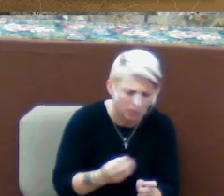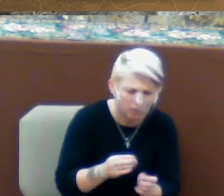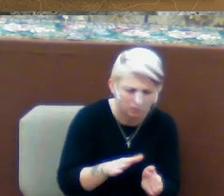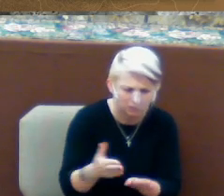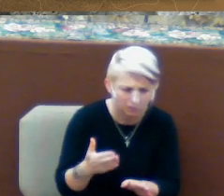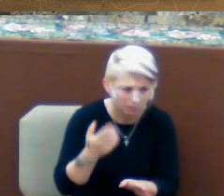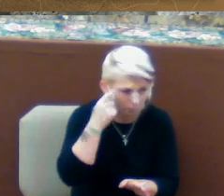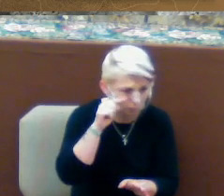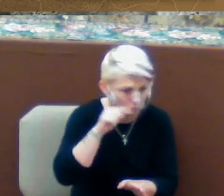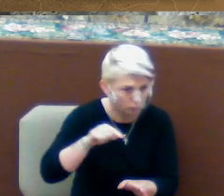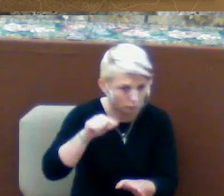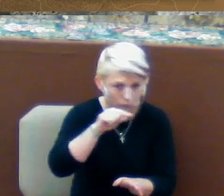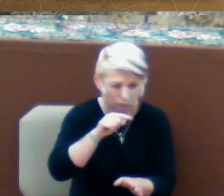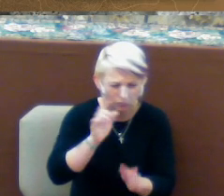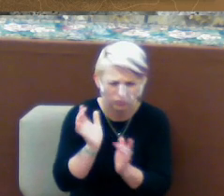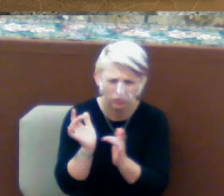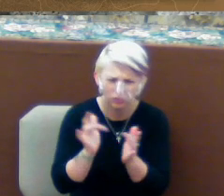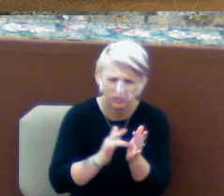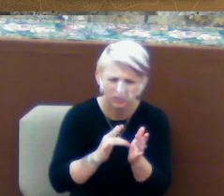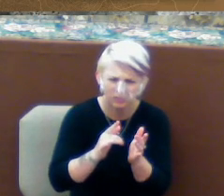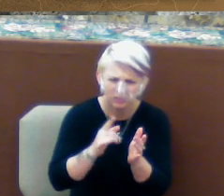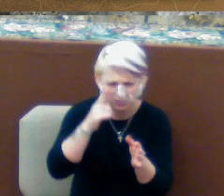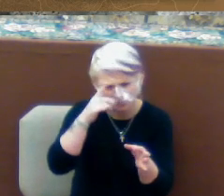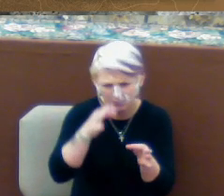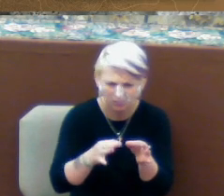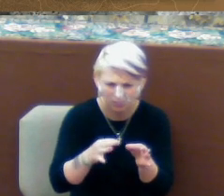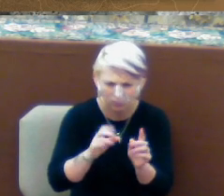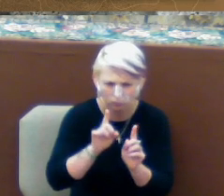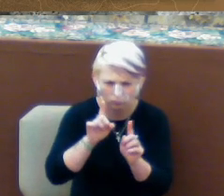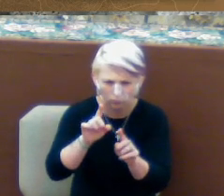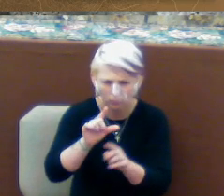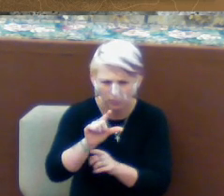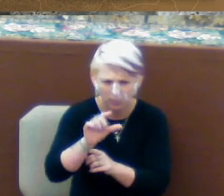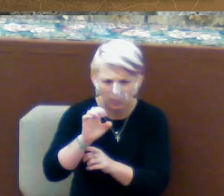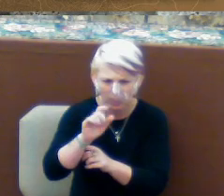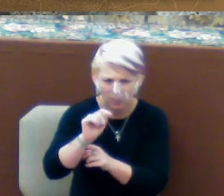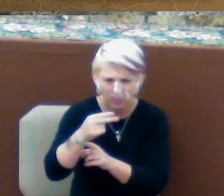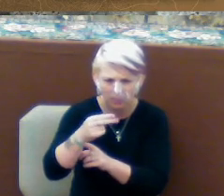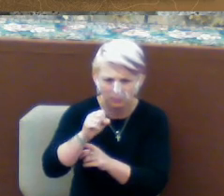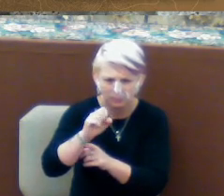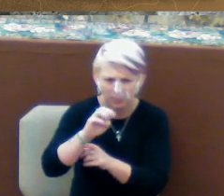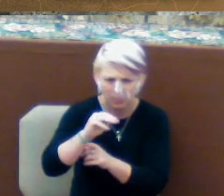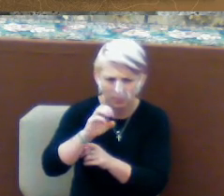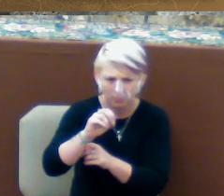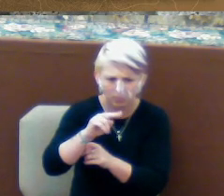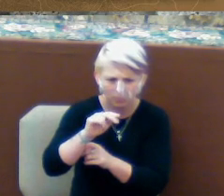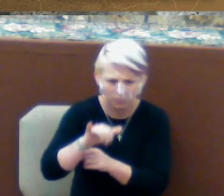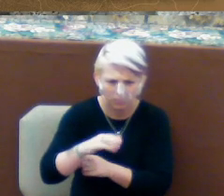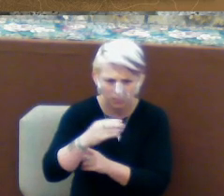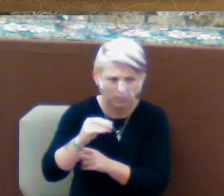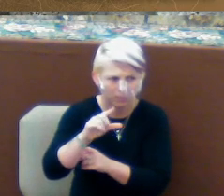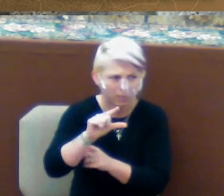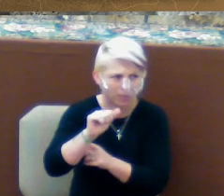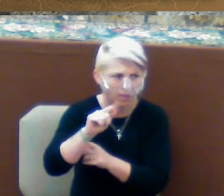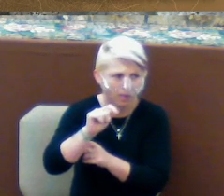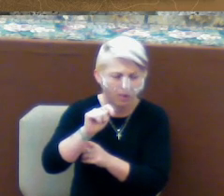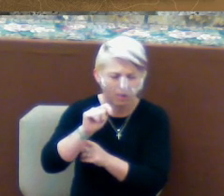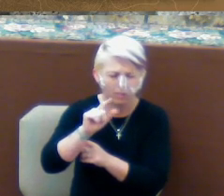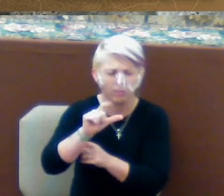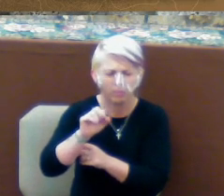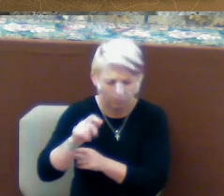you. Jesus was determined to go to Gethsemane, Gabbatha, and Golgotha for